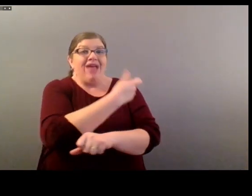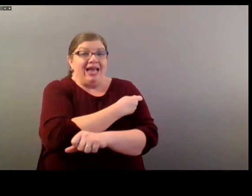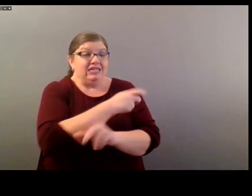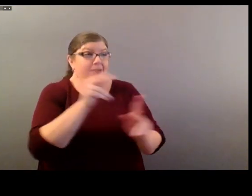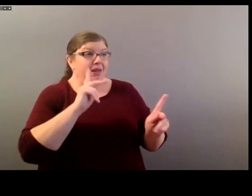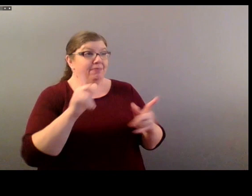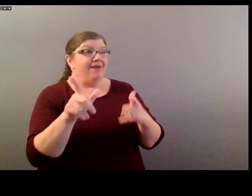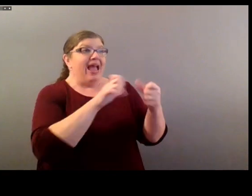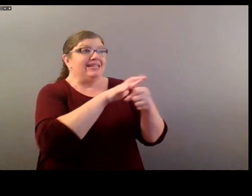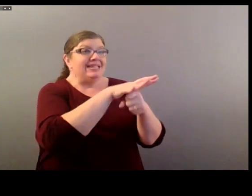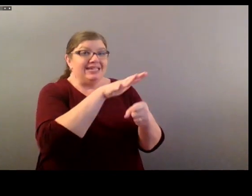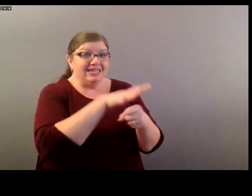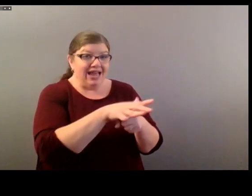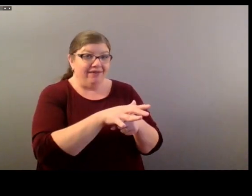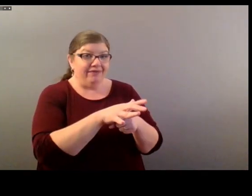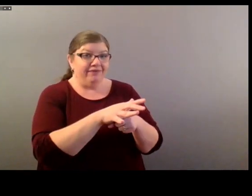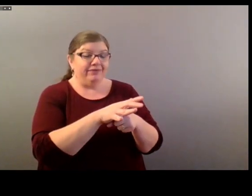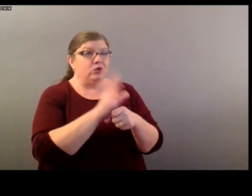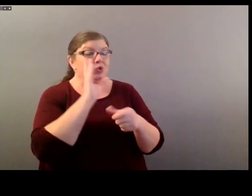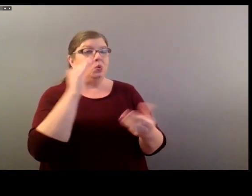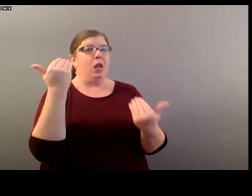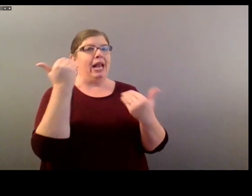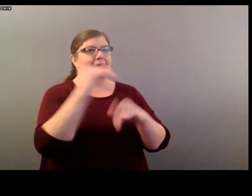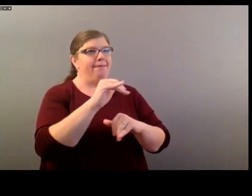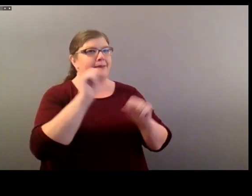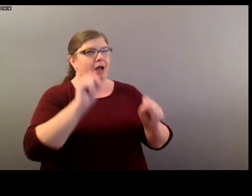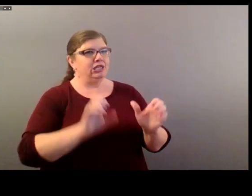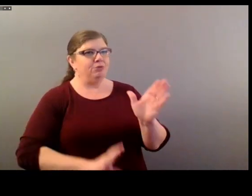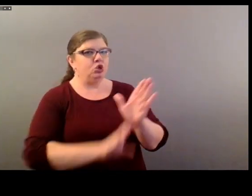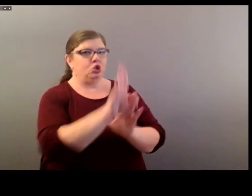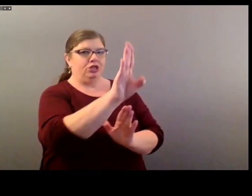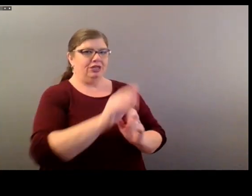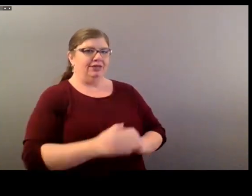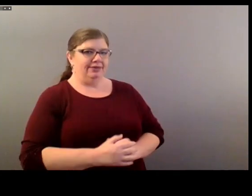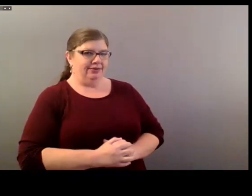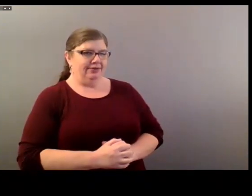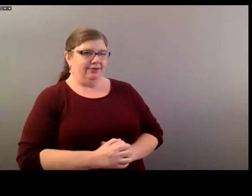enough to curb any possible surges?